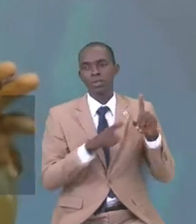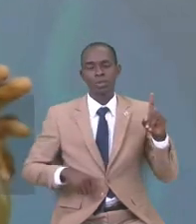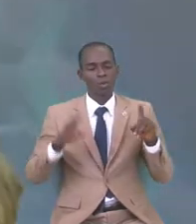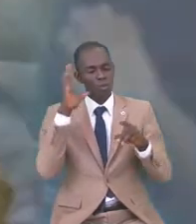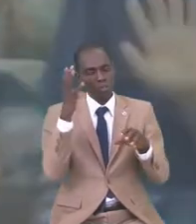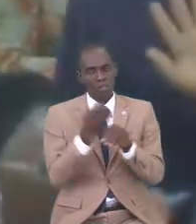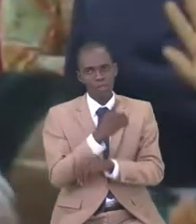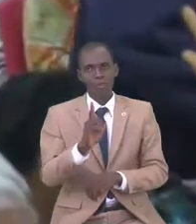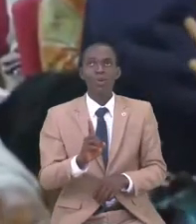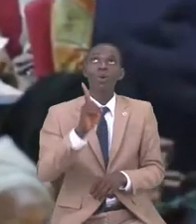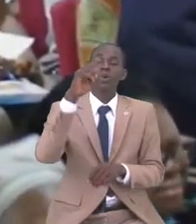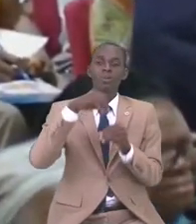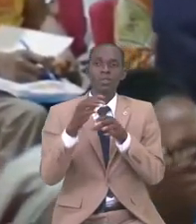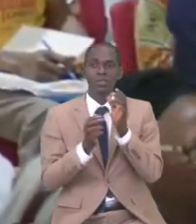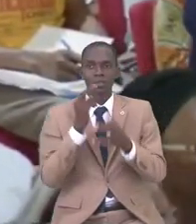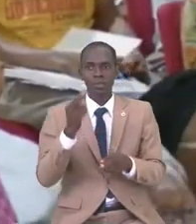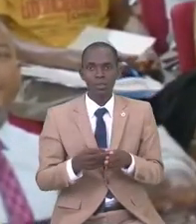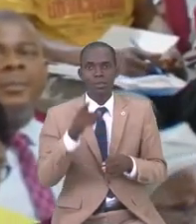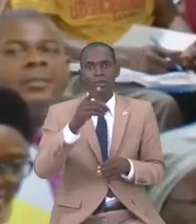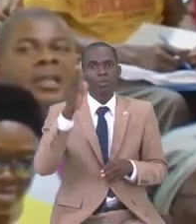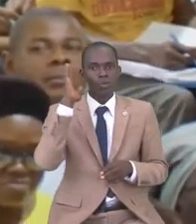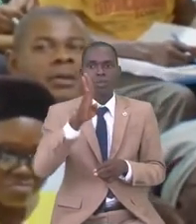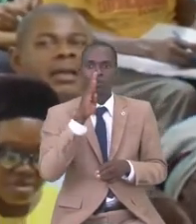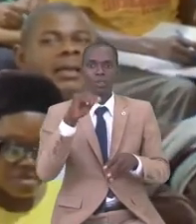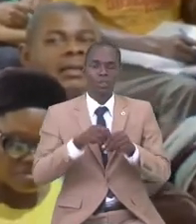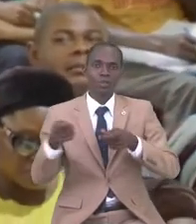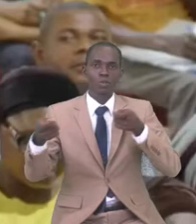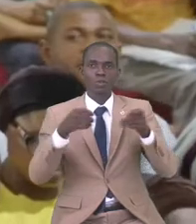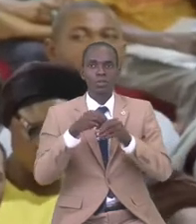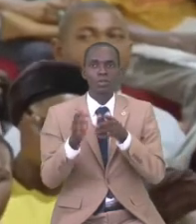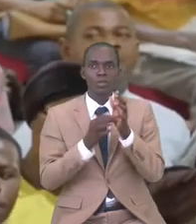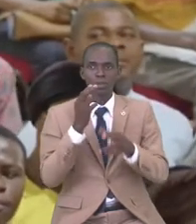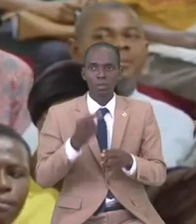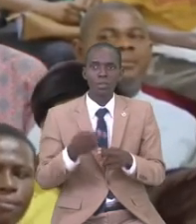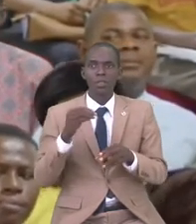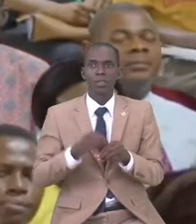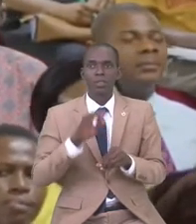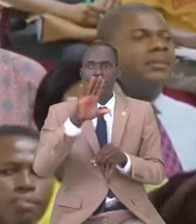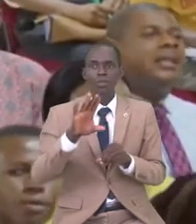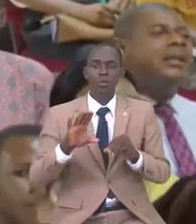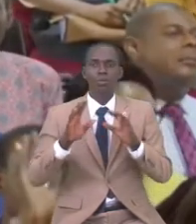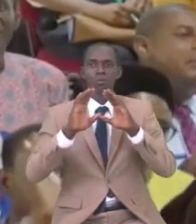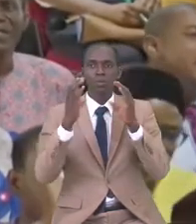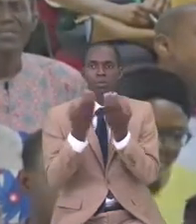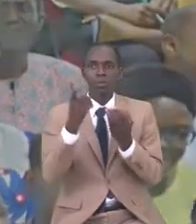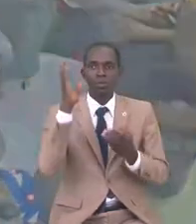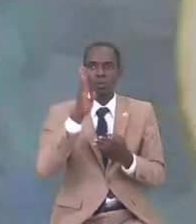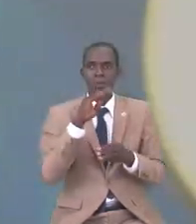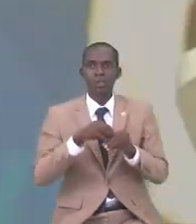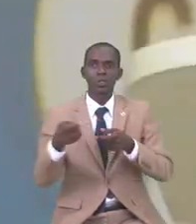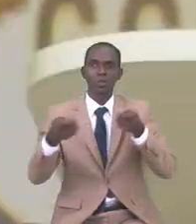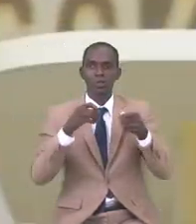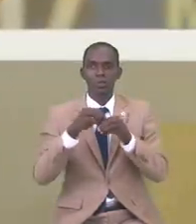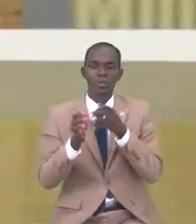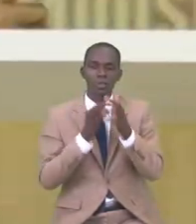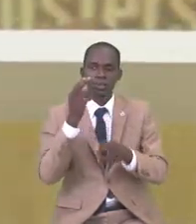up. You'll be in charge. In your community, you'll be in charge. In